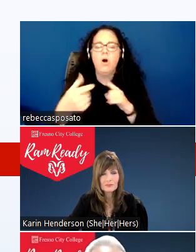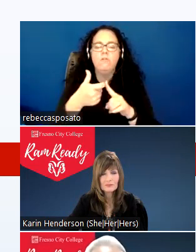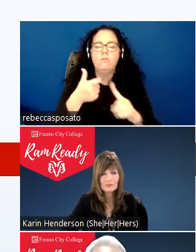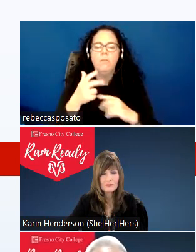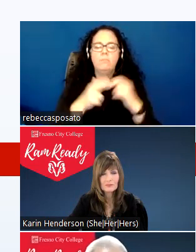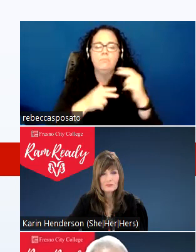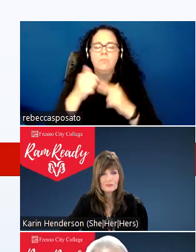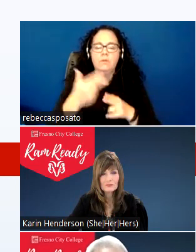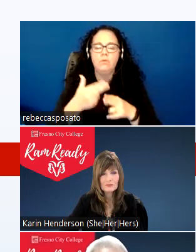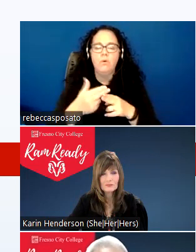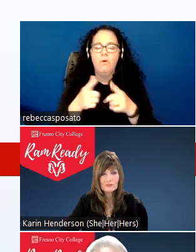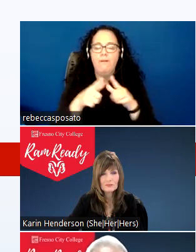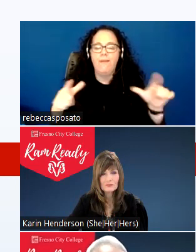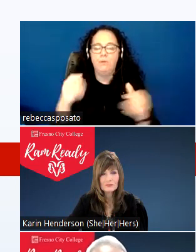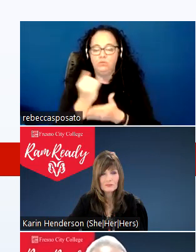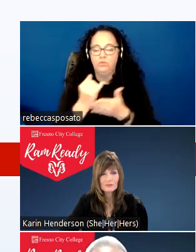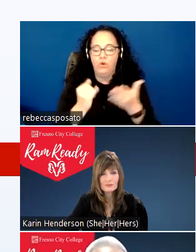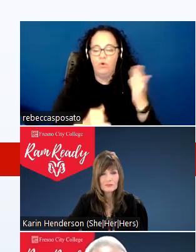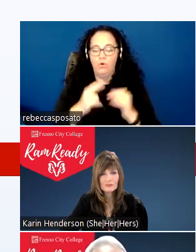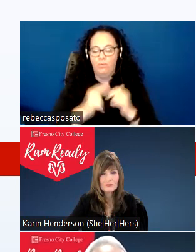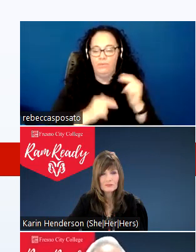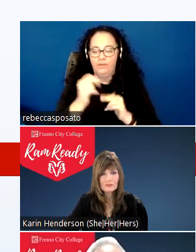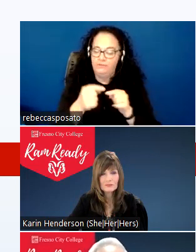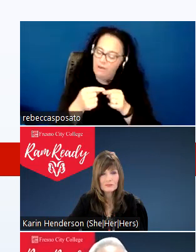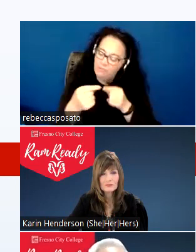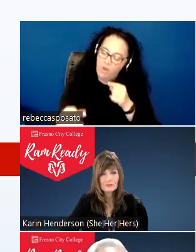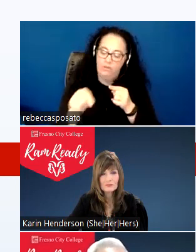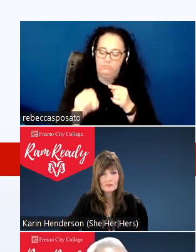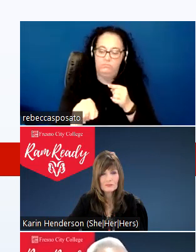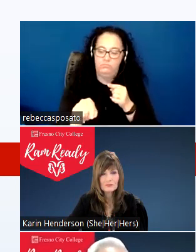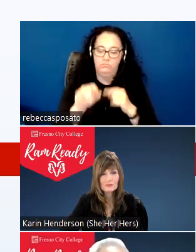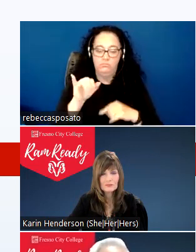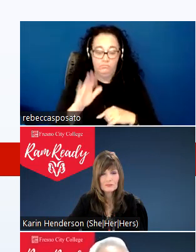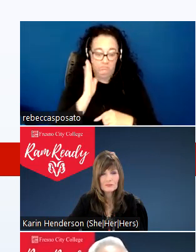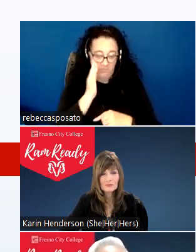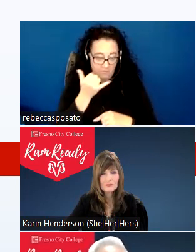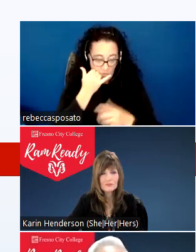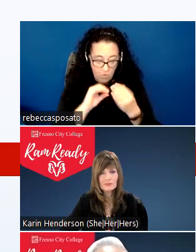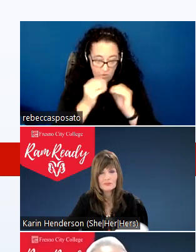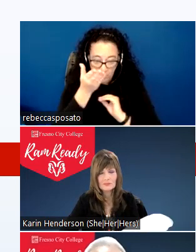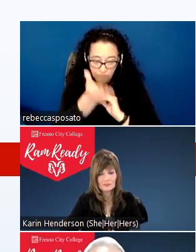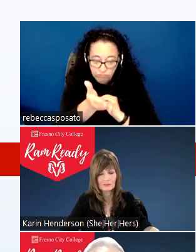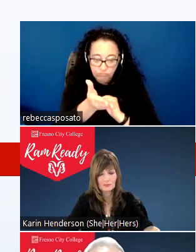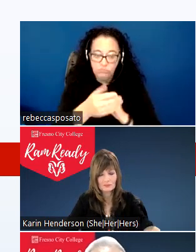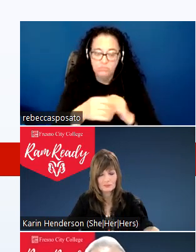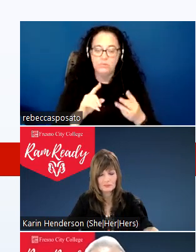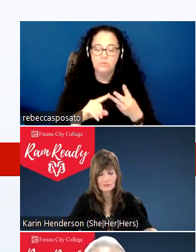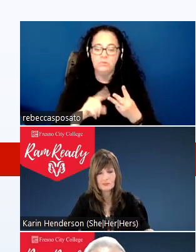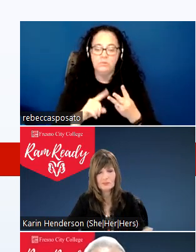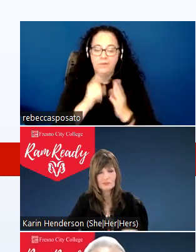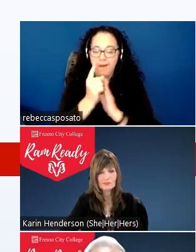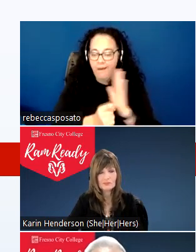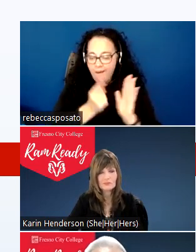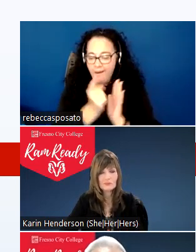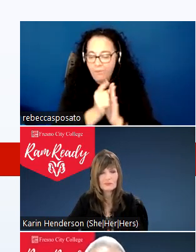called the Language Arts Building. We're right across from it. That's our phone number, and those are our days and